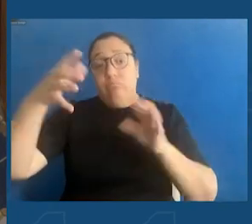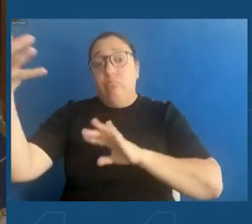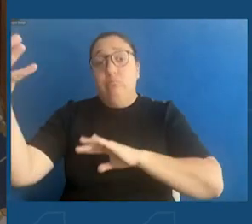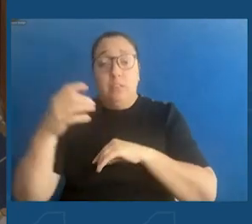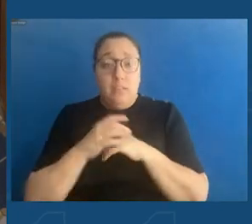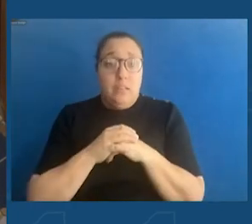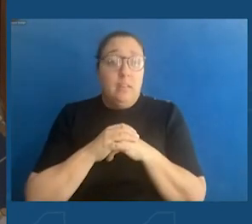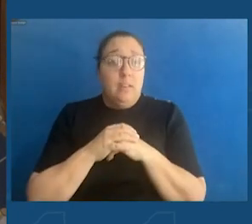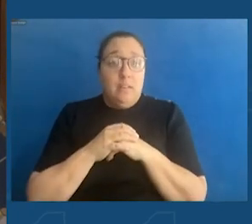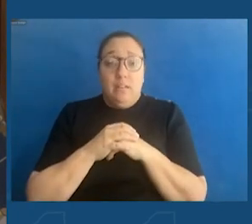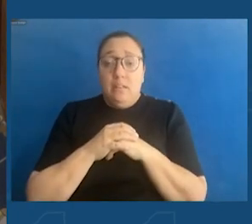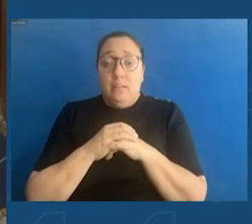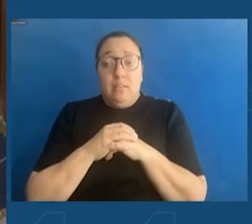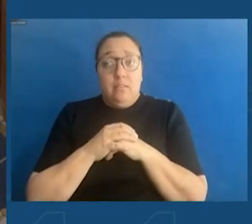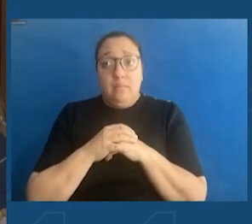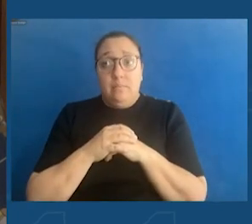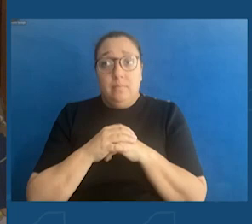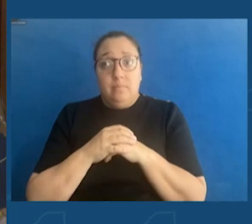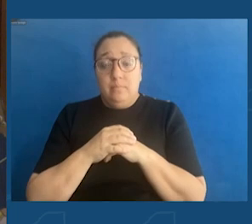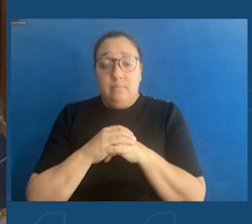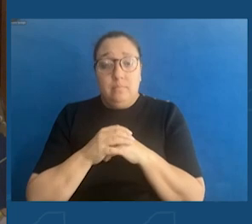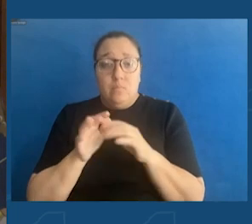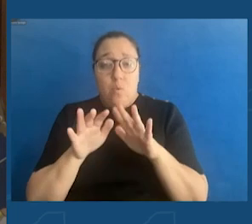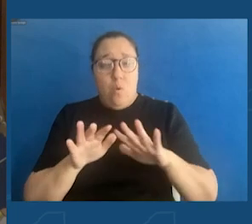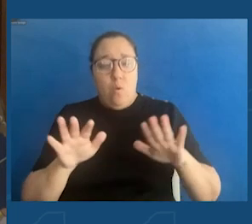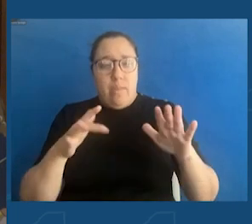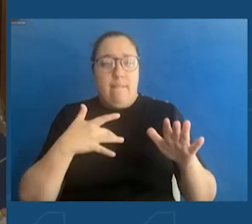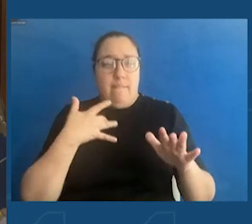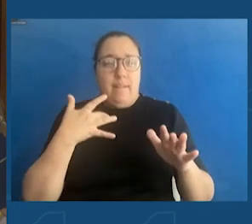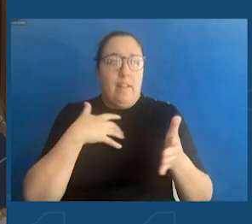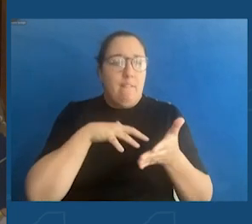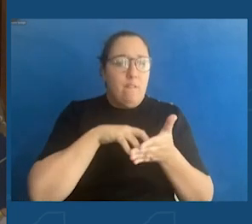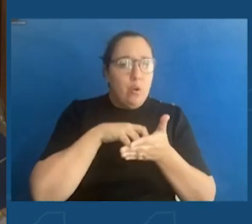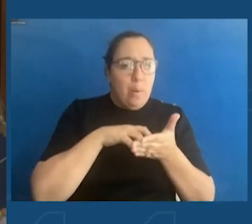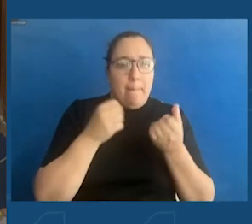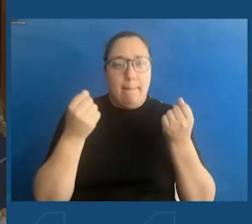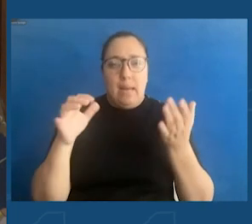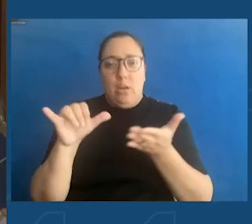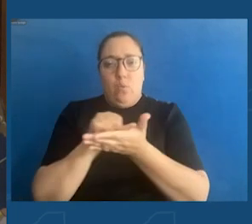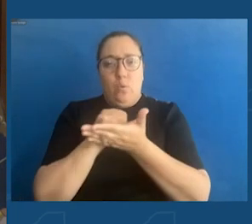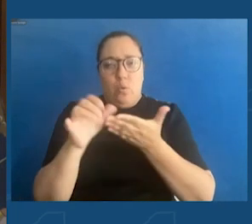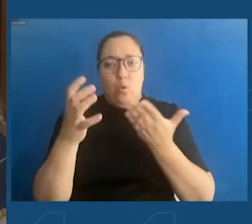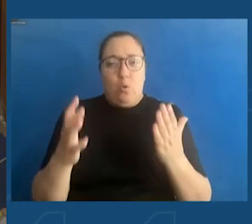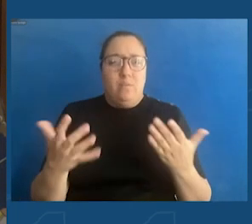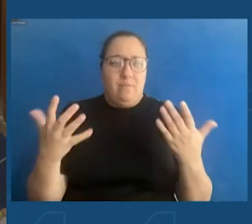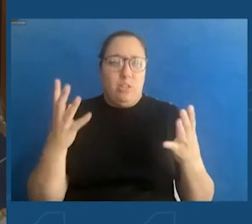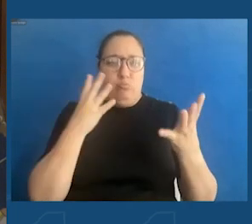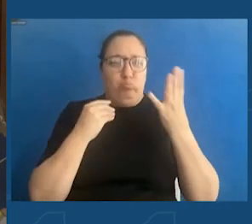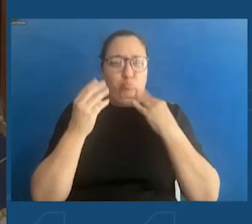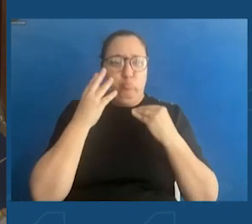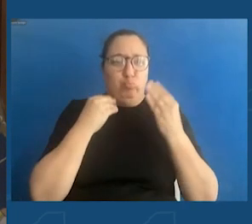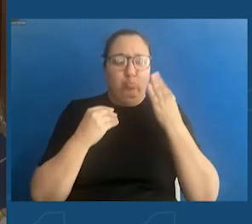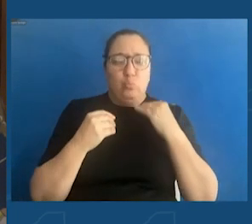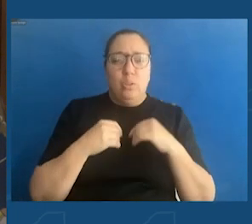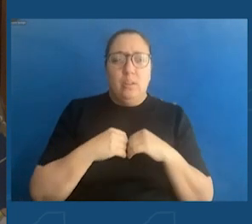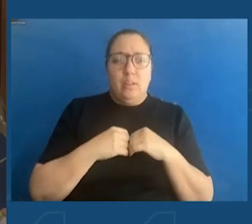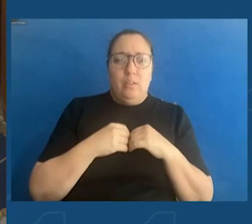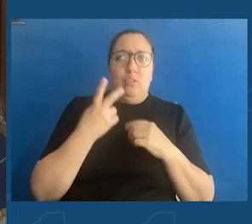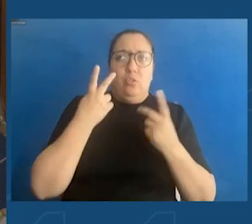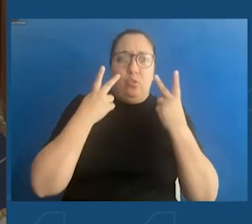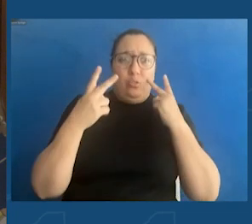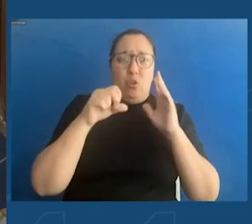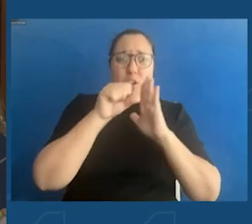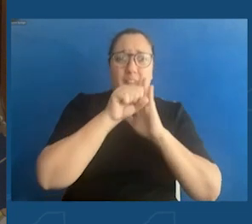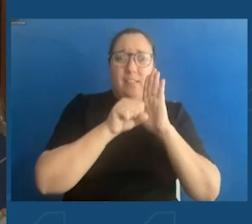throughout society, and the sense of vulnerability that many New Yorkers have, having seen our state hit the